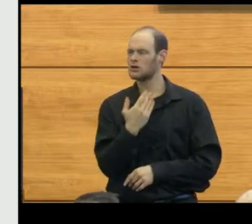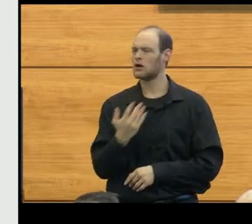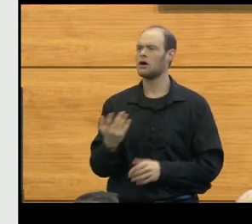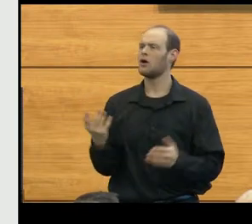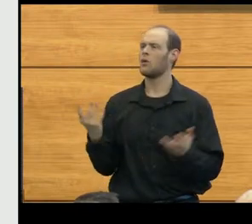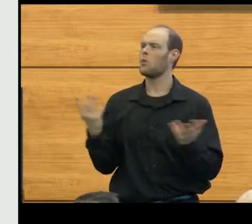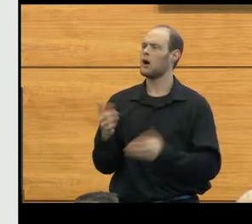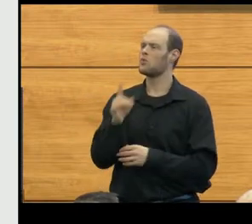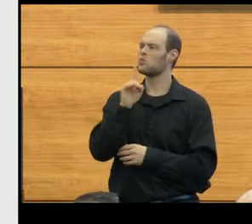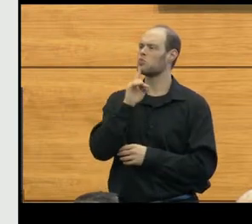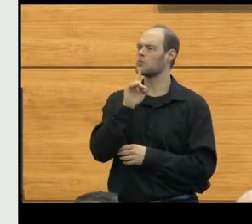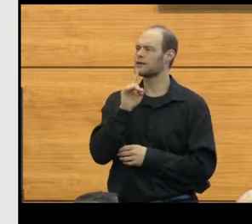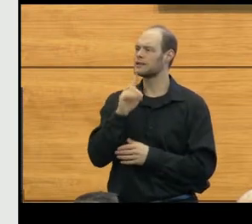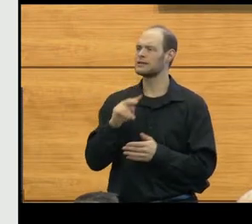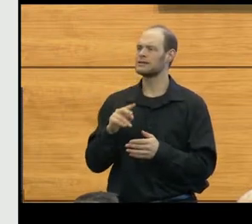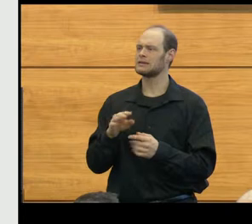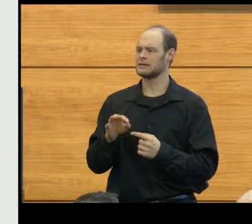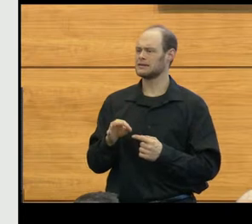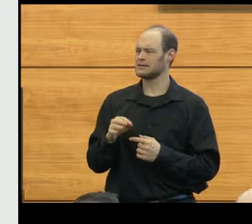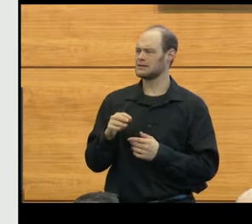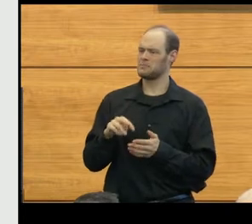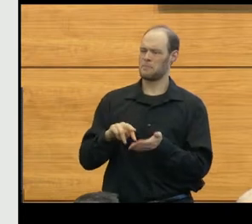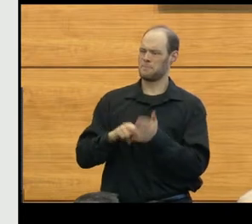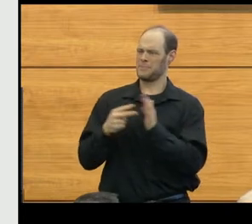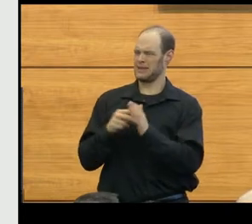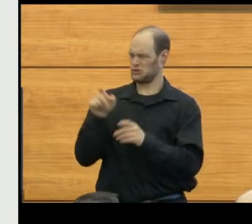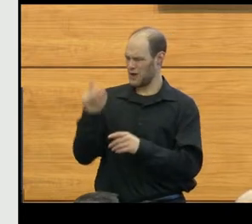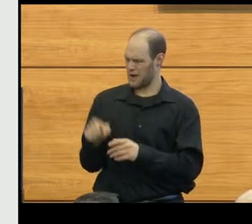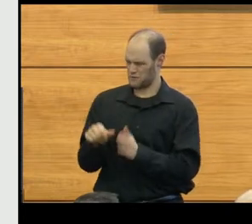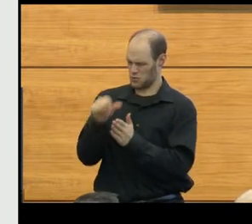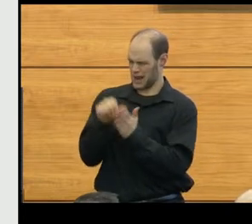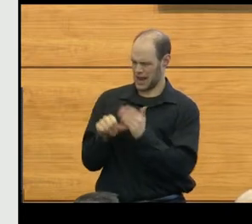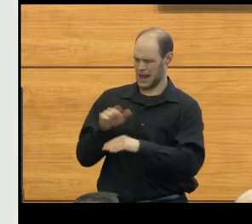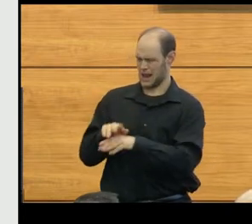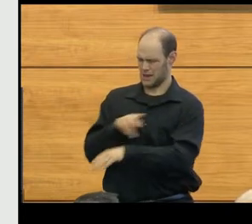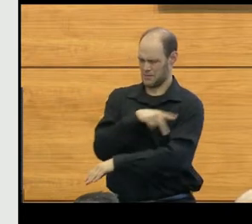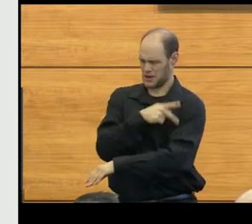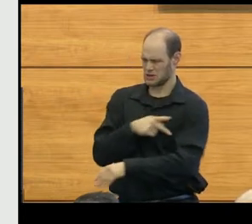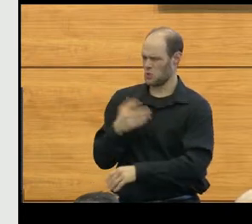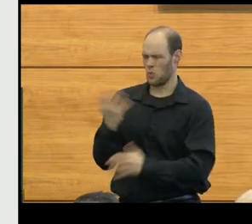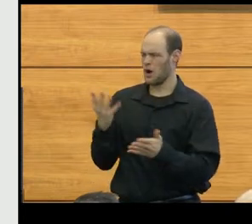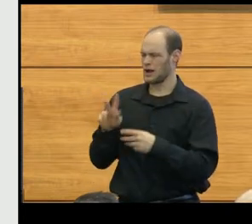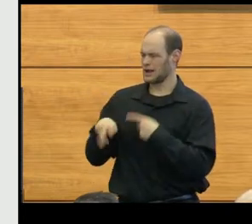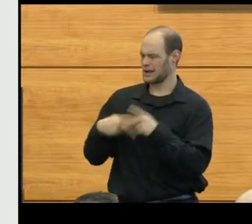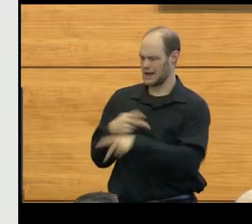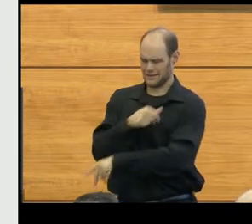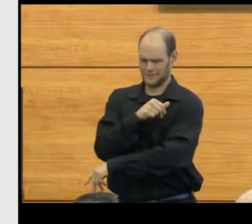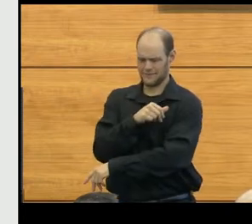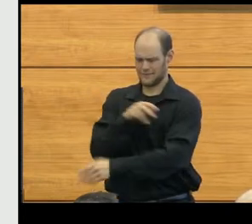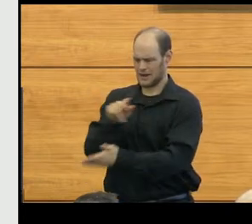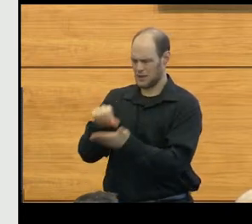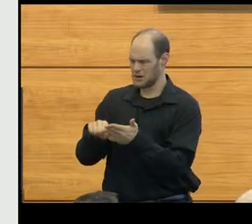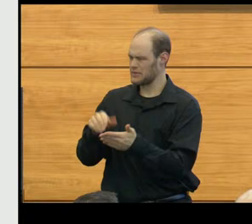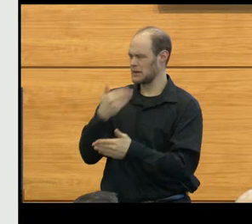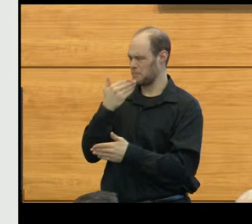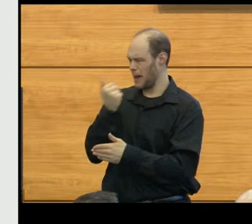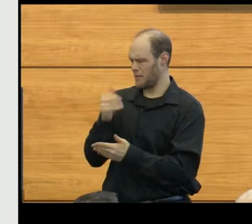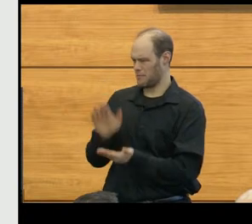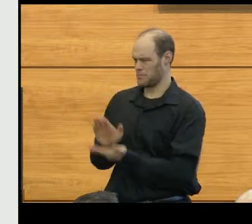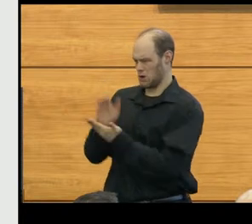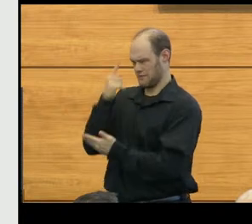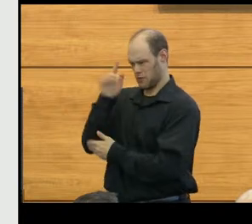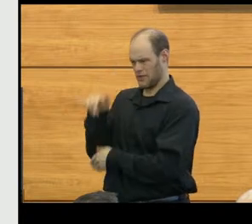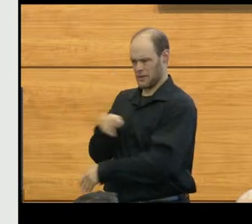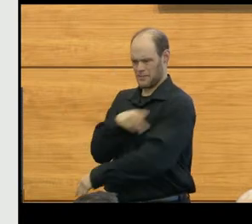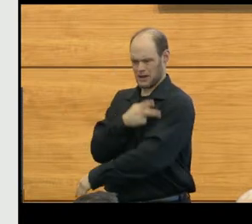is it that really means you need to operate on the patient, and why is the operation that you're going to do the best one for that patient?